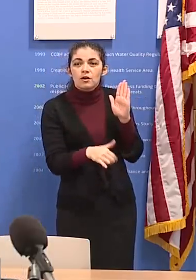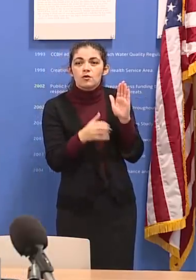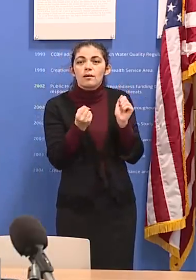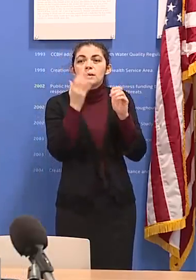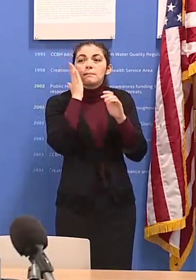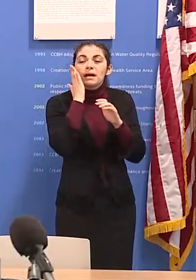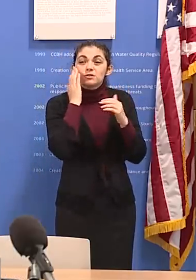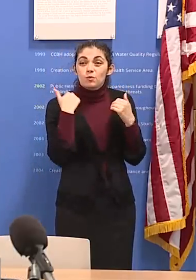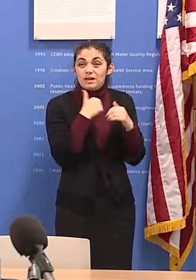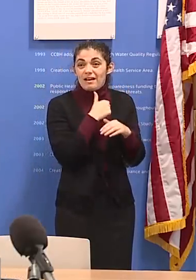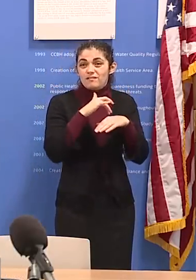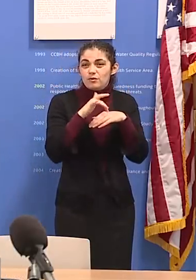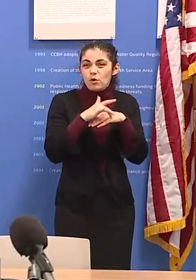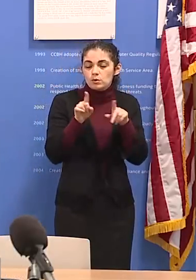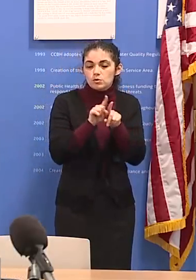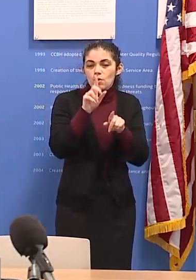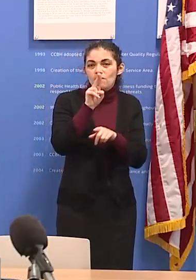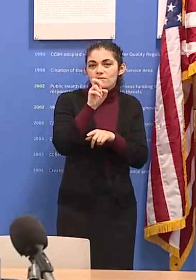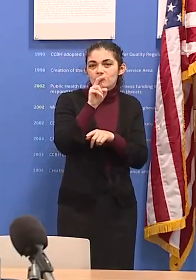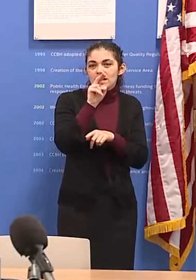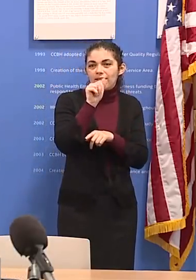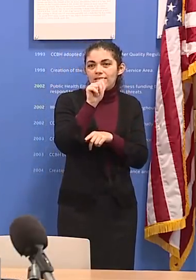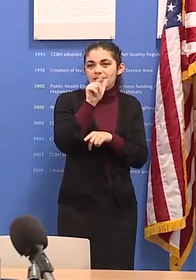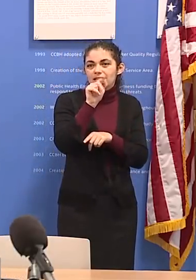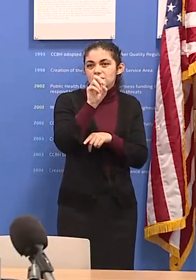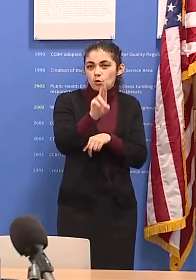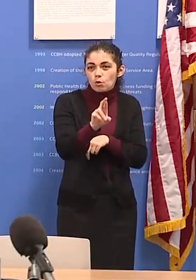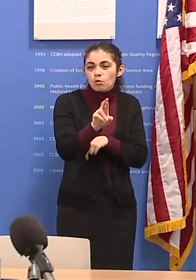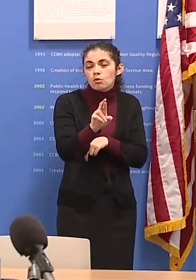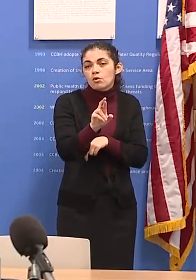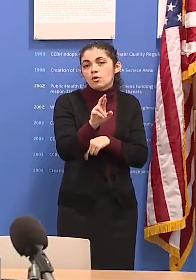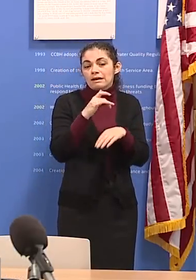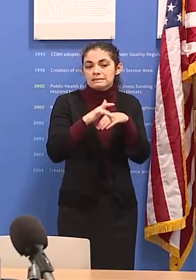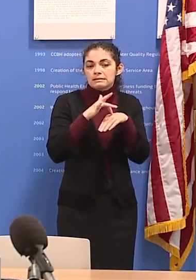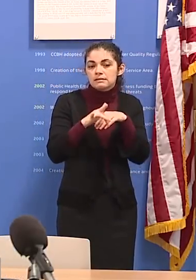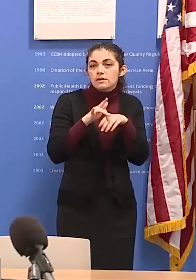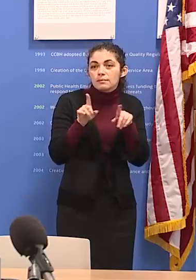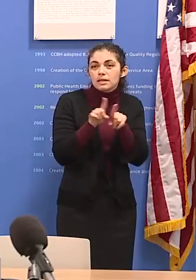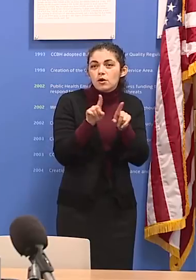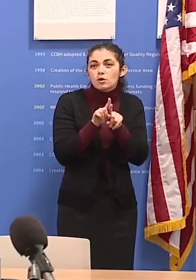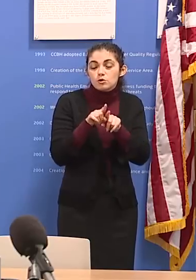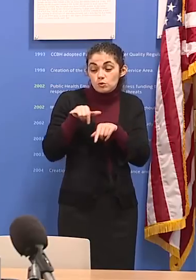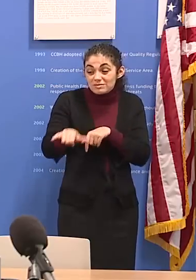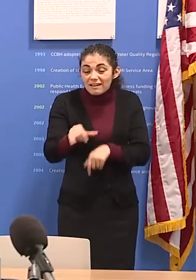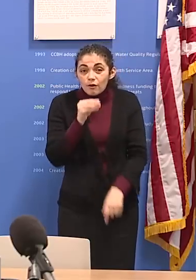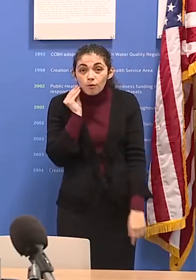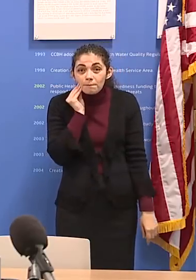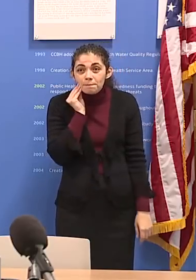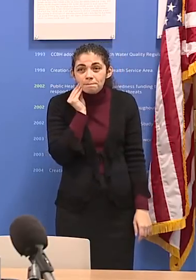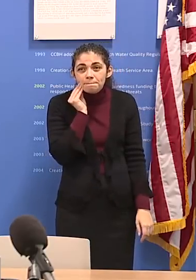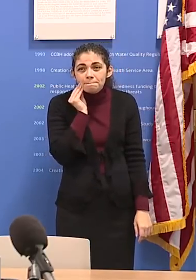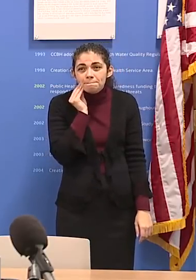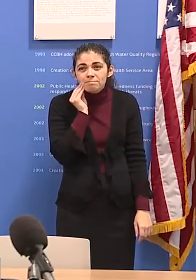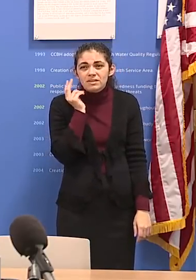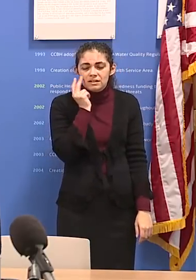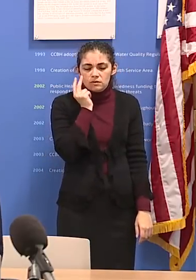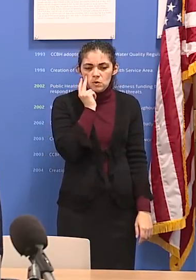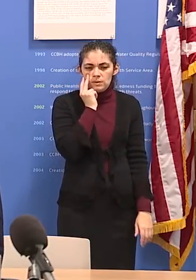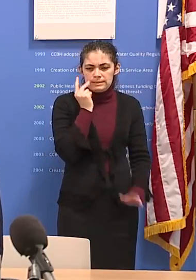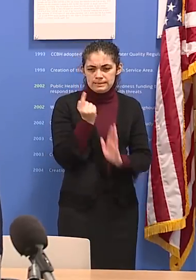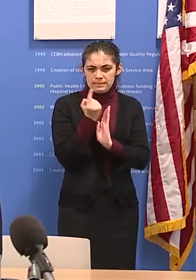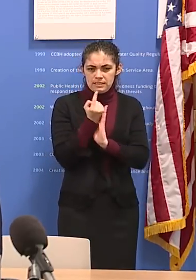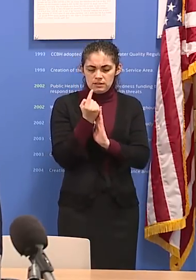capacity, around ventilator access. This is all part of the plan, and so you staying home I saw something